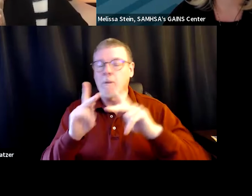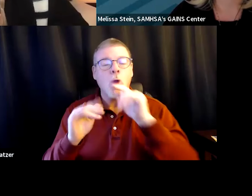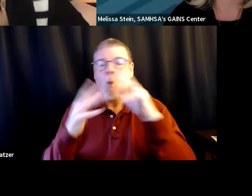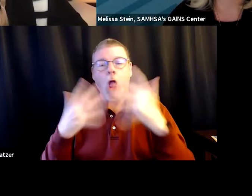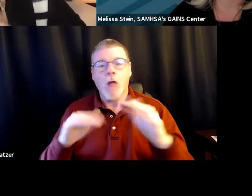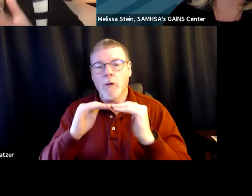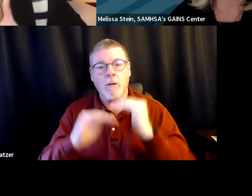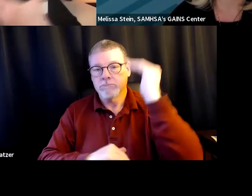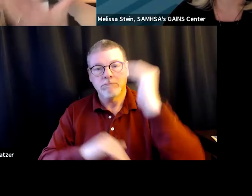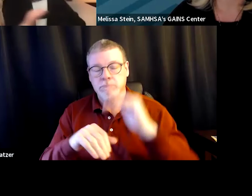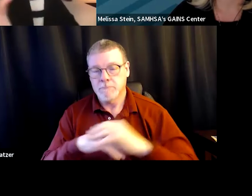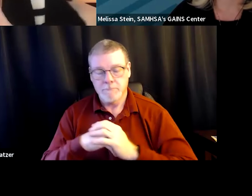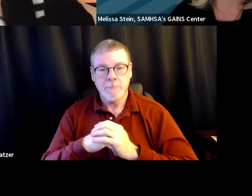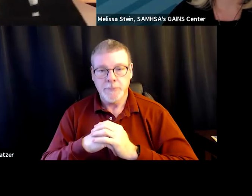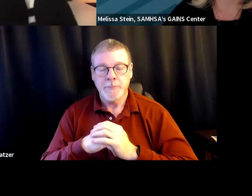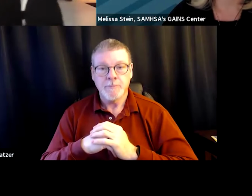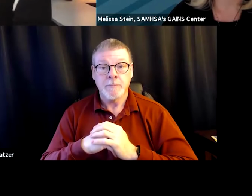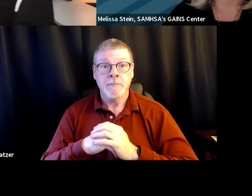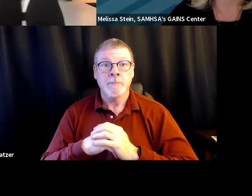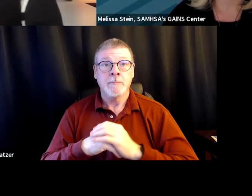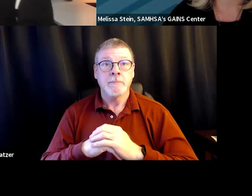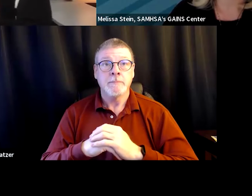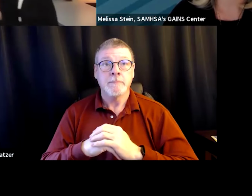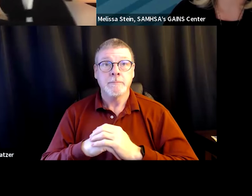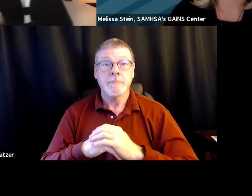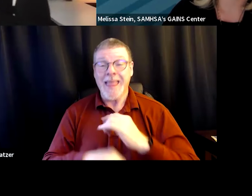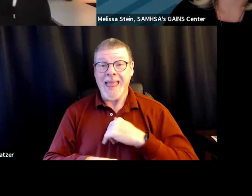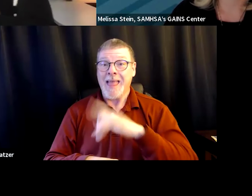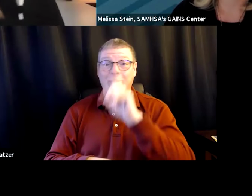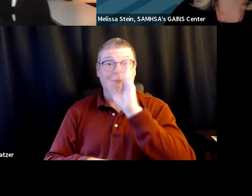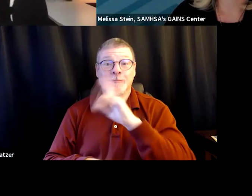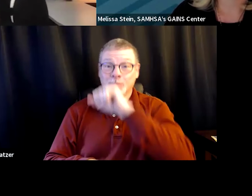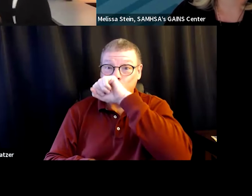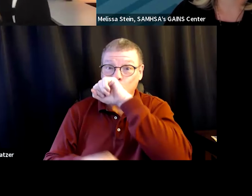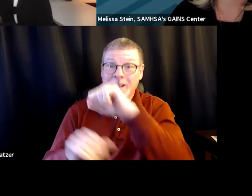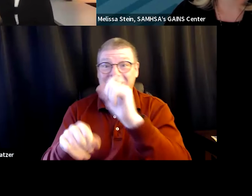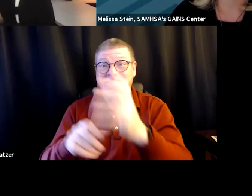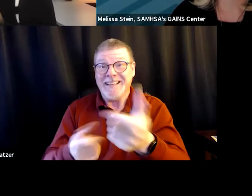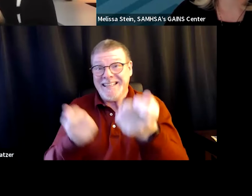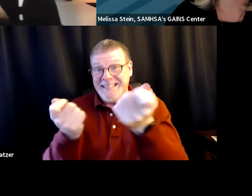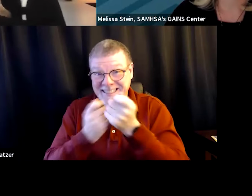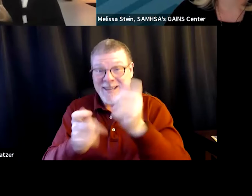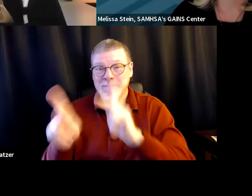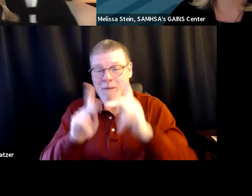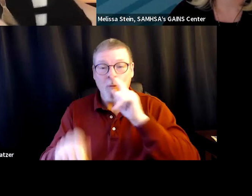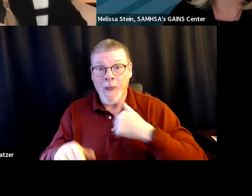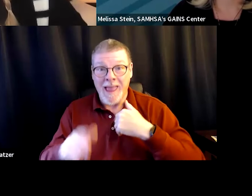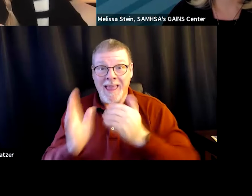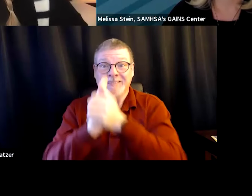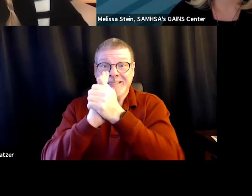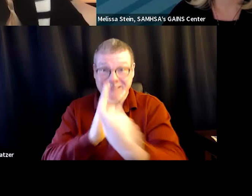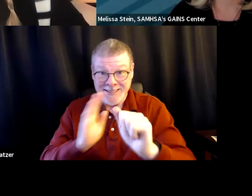So again, while I would love to, you know, create a workforce of people who have this dual skill set